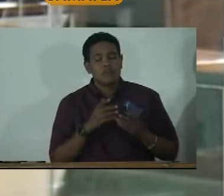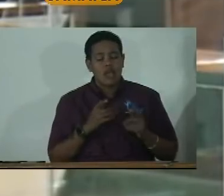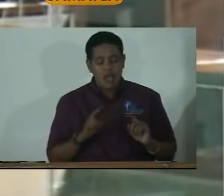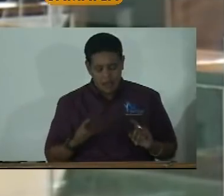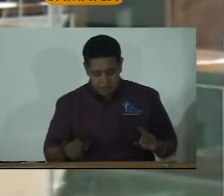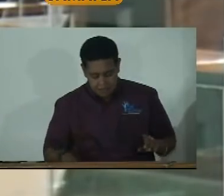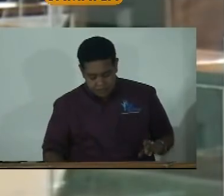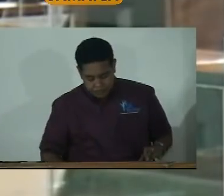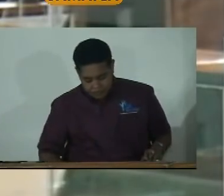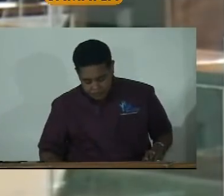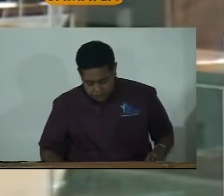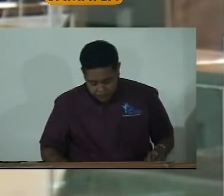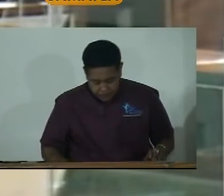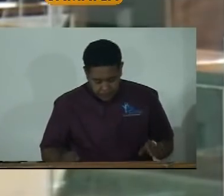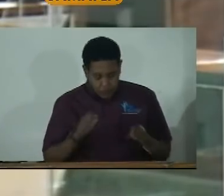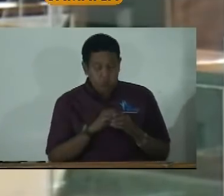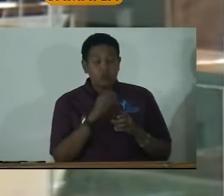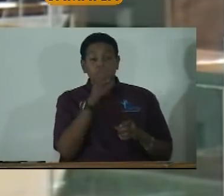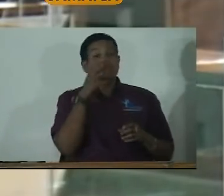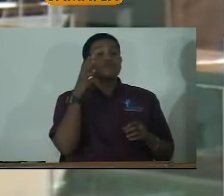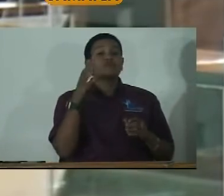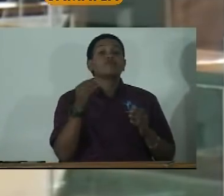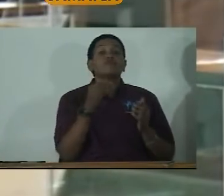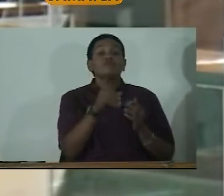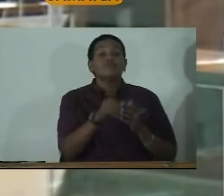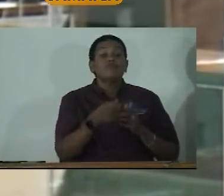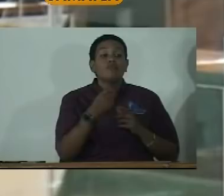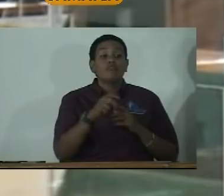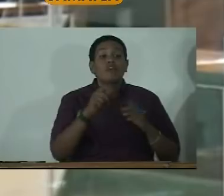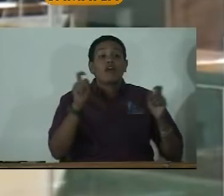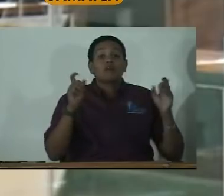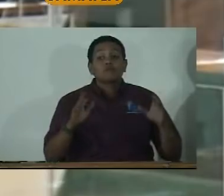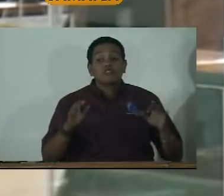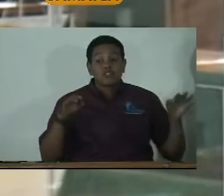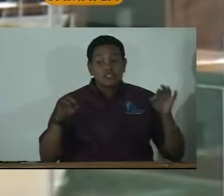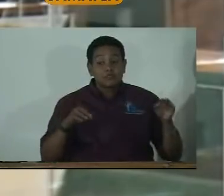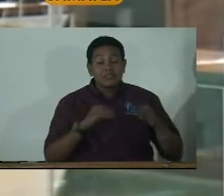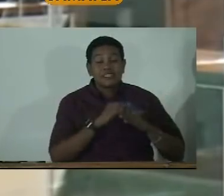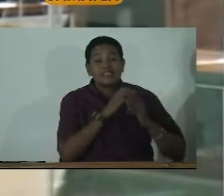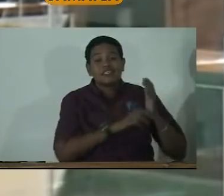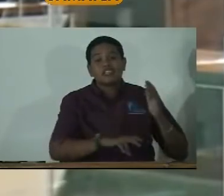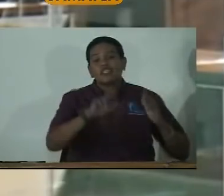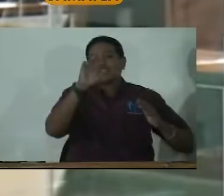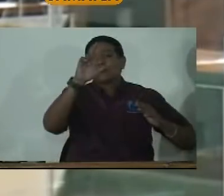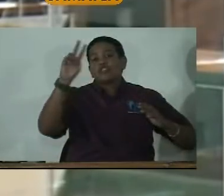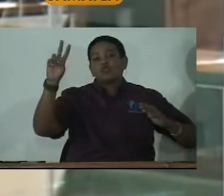include agriculture, finance, or administration, stipulated in Section 3.2 of the Act.